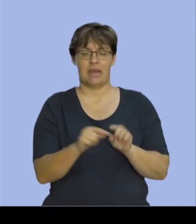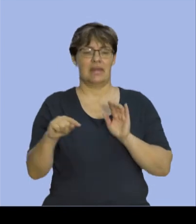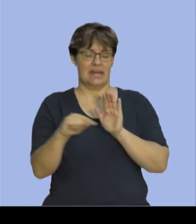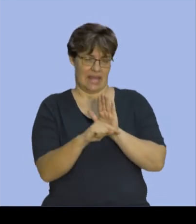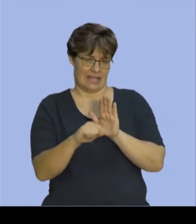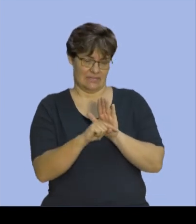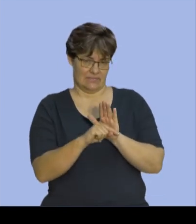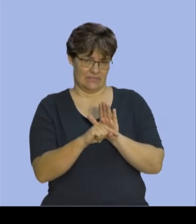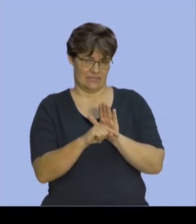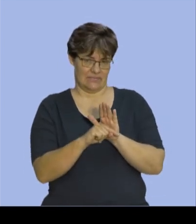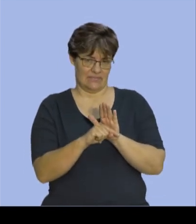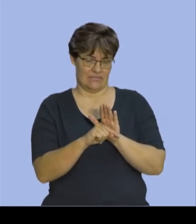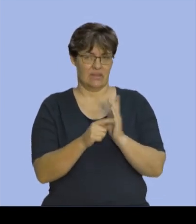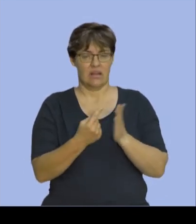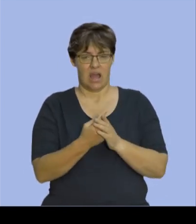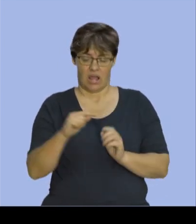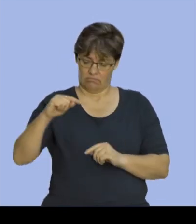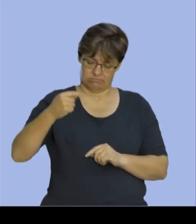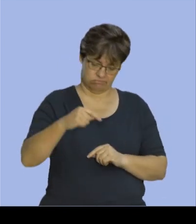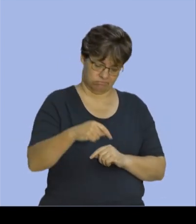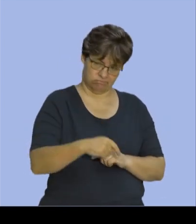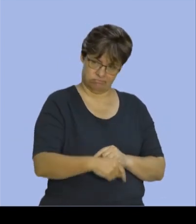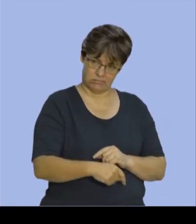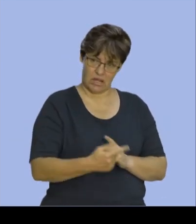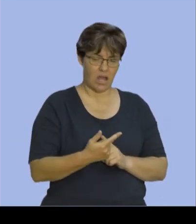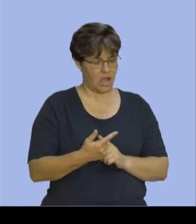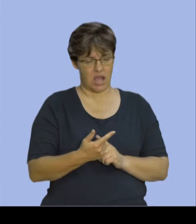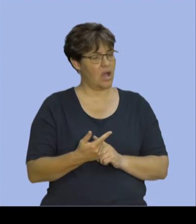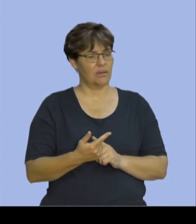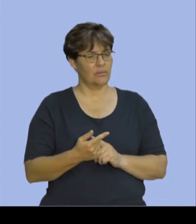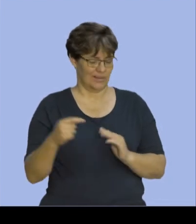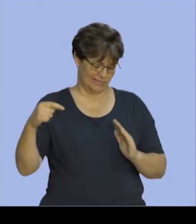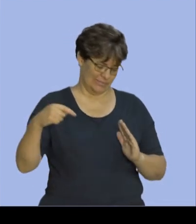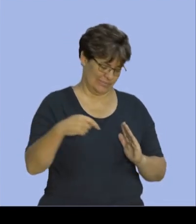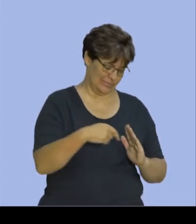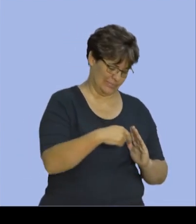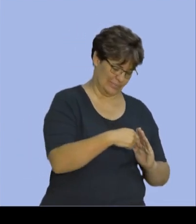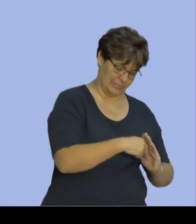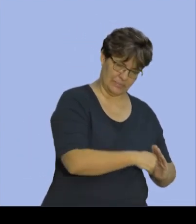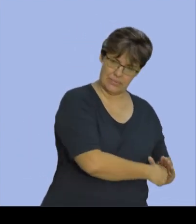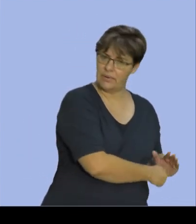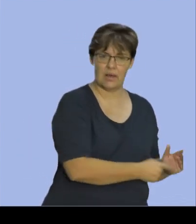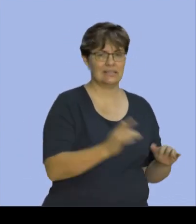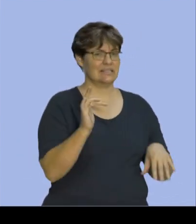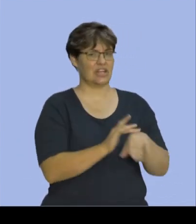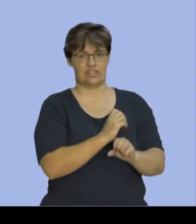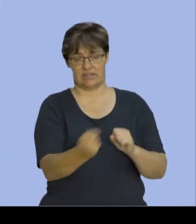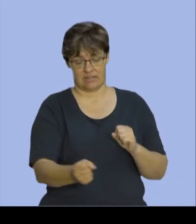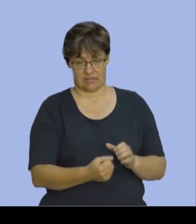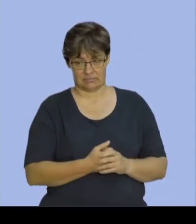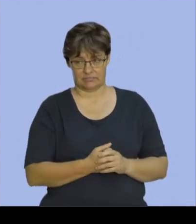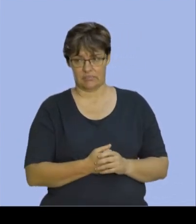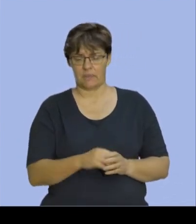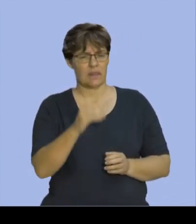with the negative infinity down there, as it is going down here, it is going to negative